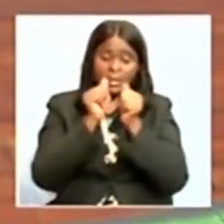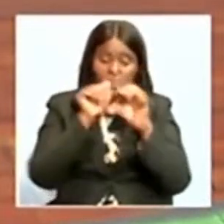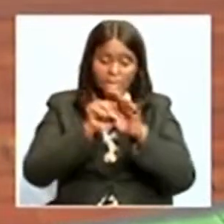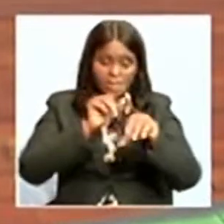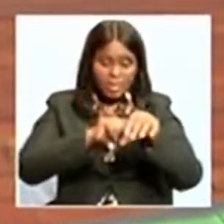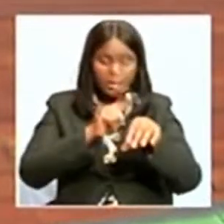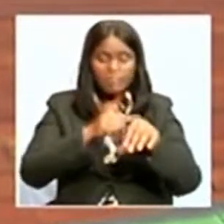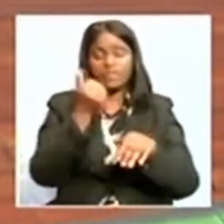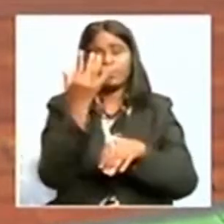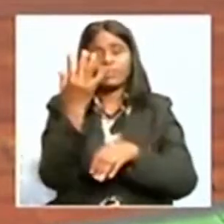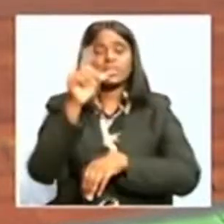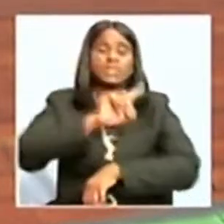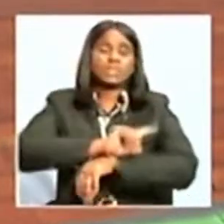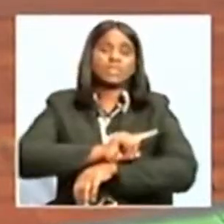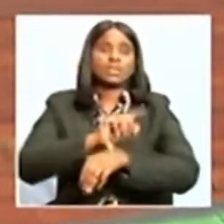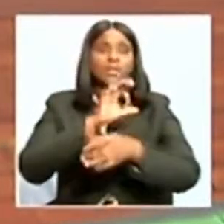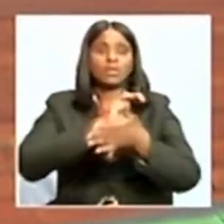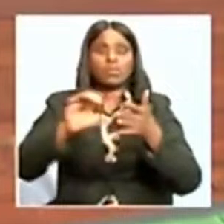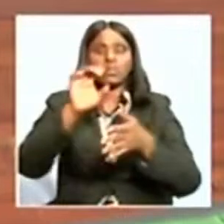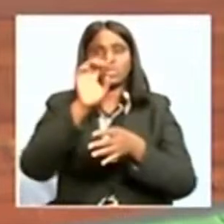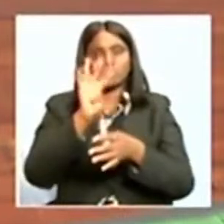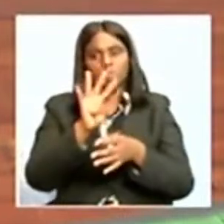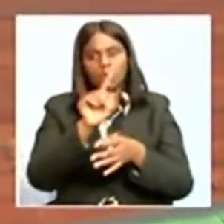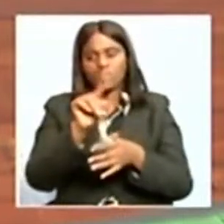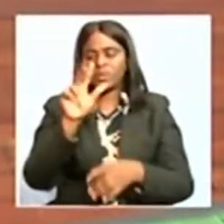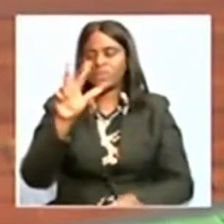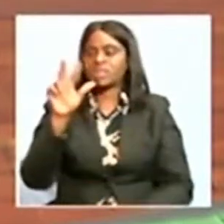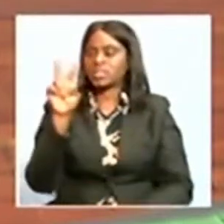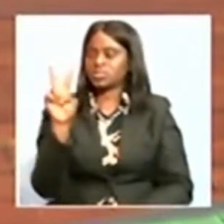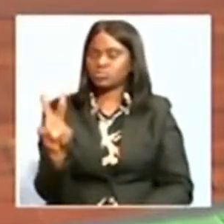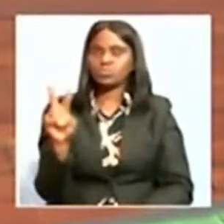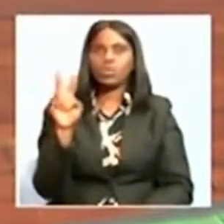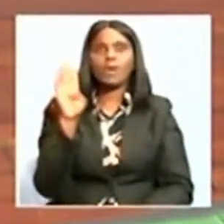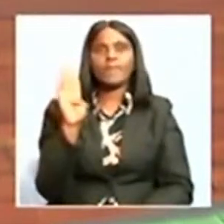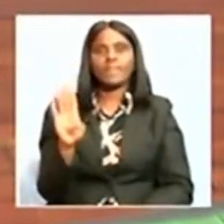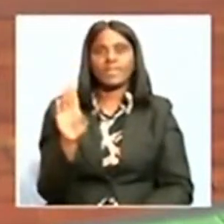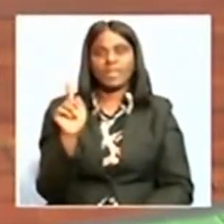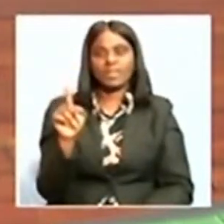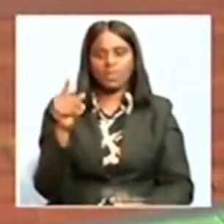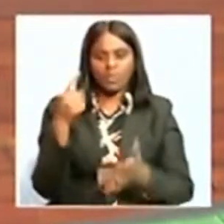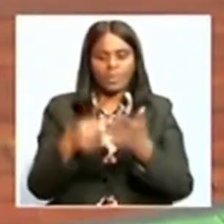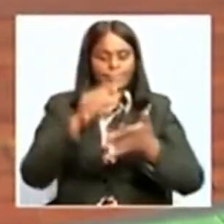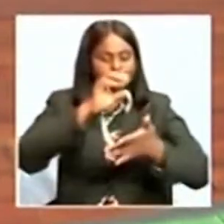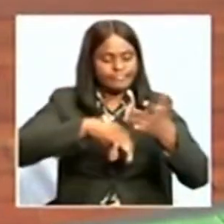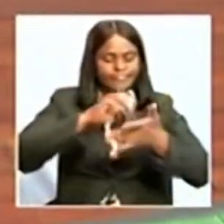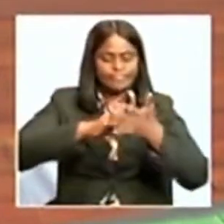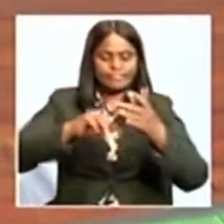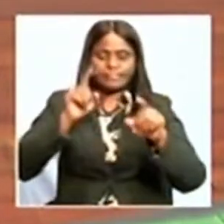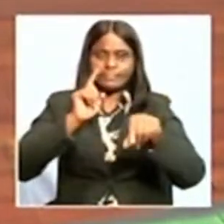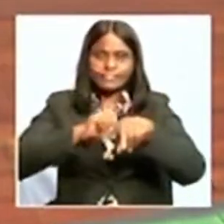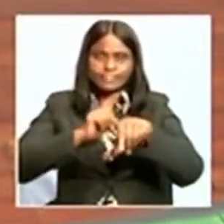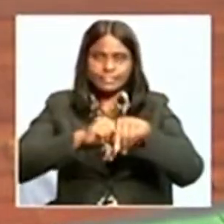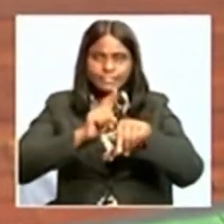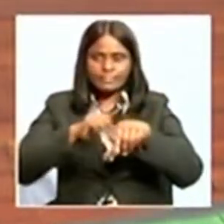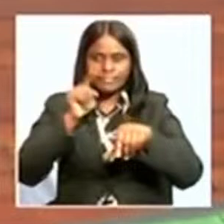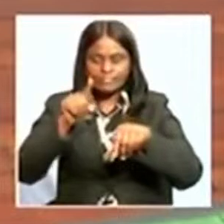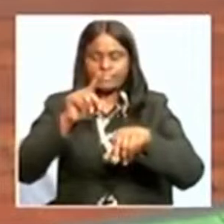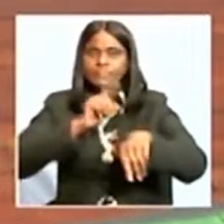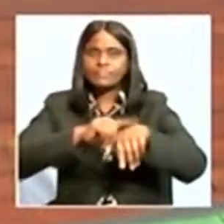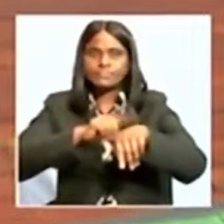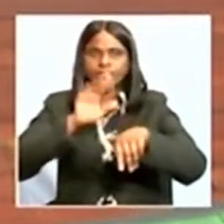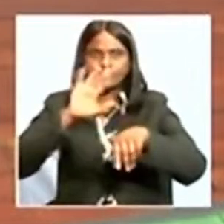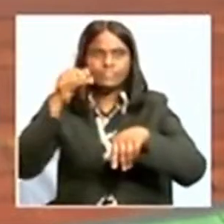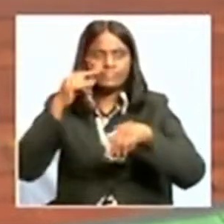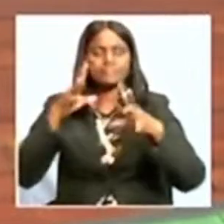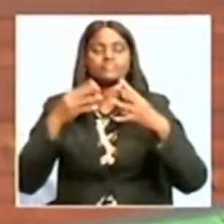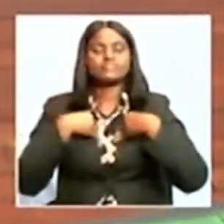period of 15 days. Clause 4 amends Section 32B so as to remove the period of time for